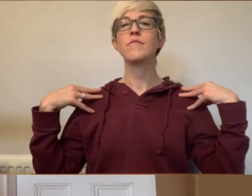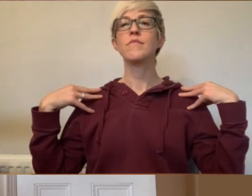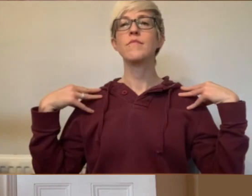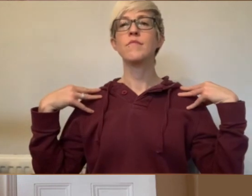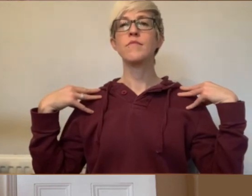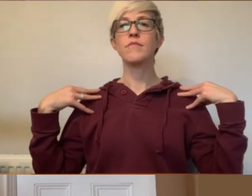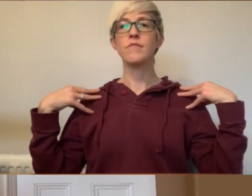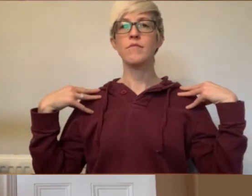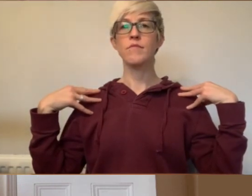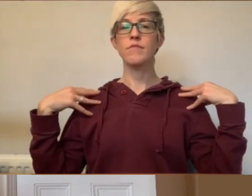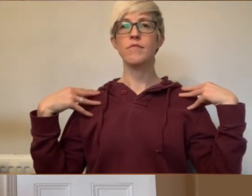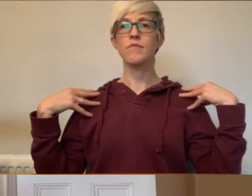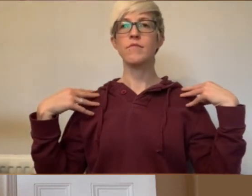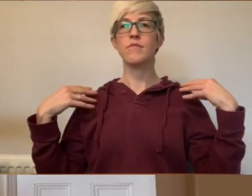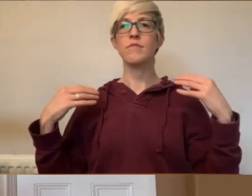and lengthening the spine.